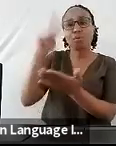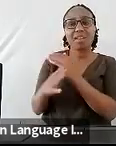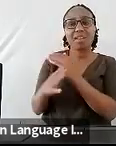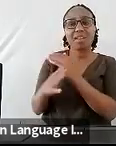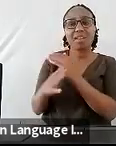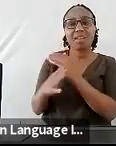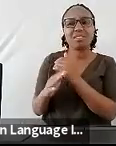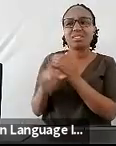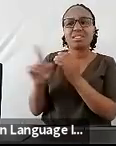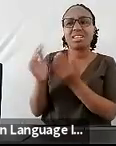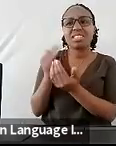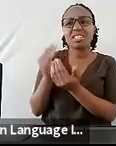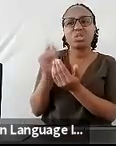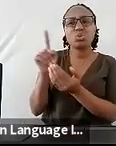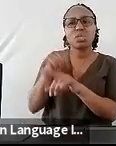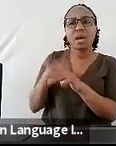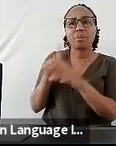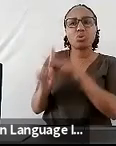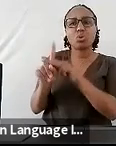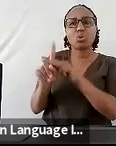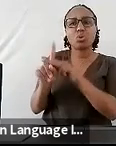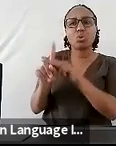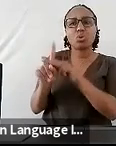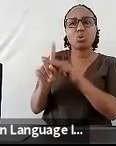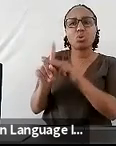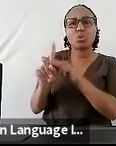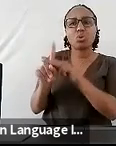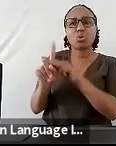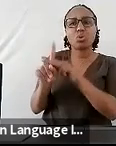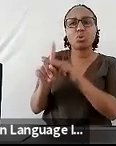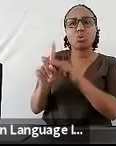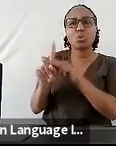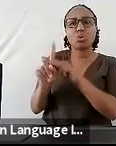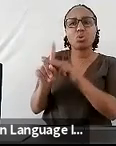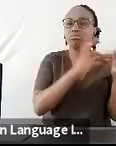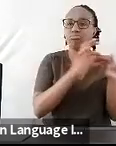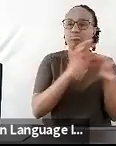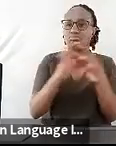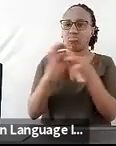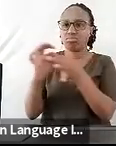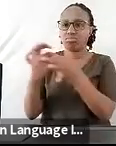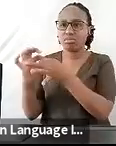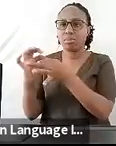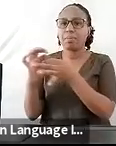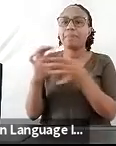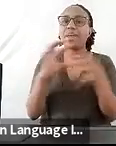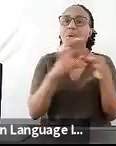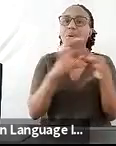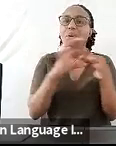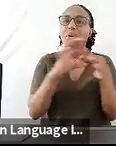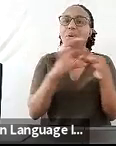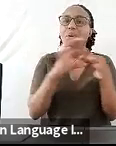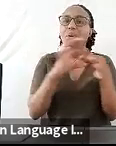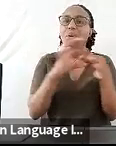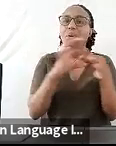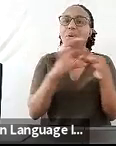the border. All of those things are connected. And the connecting thread in them is race, is